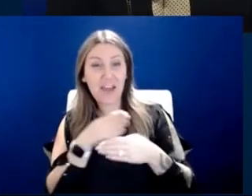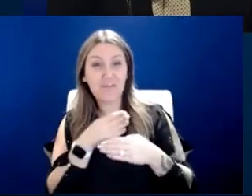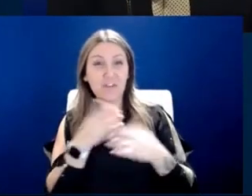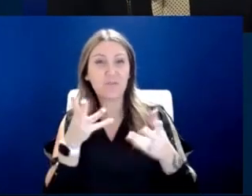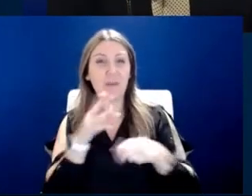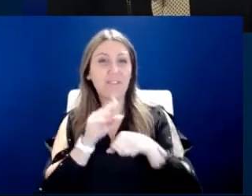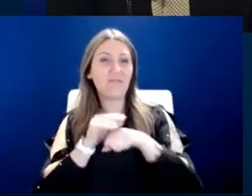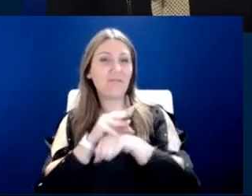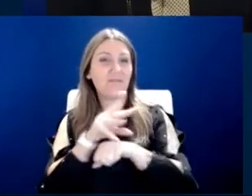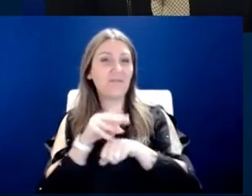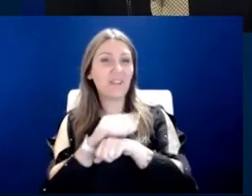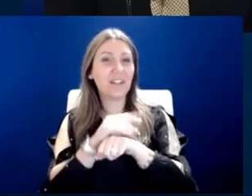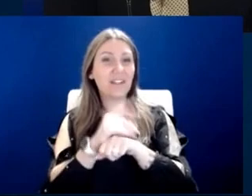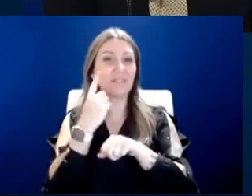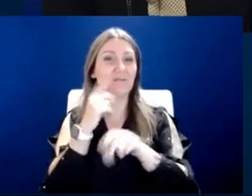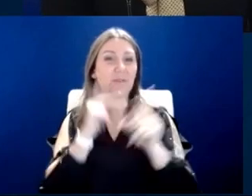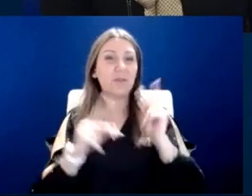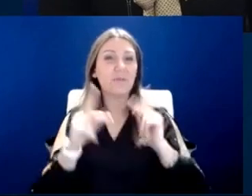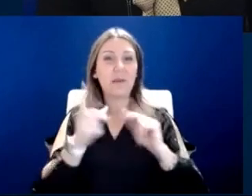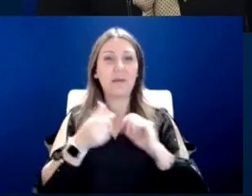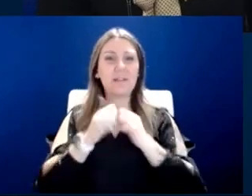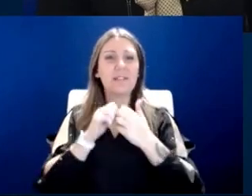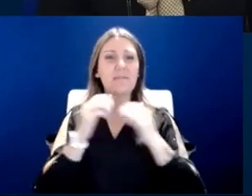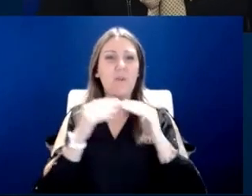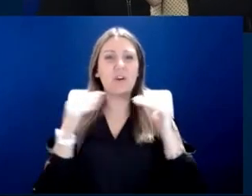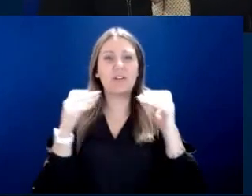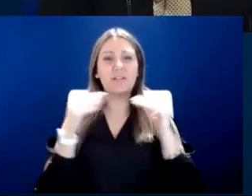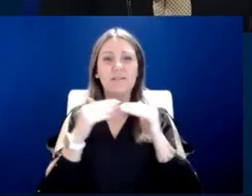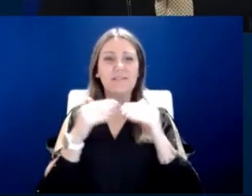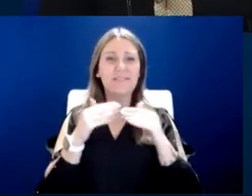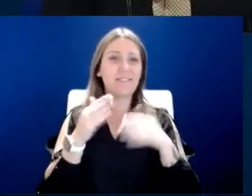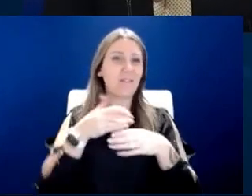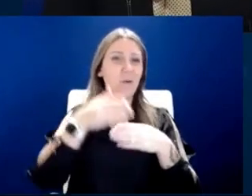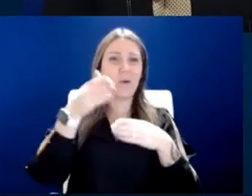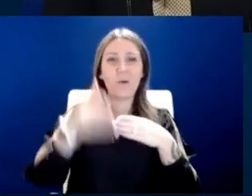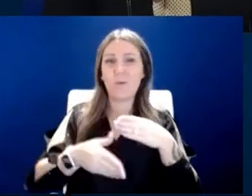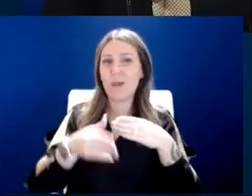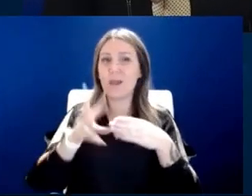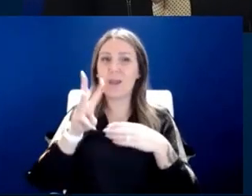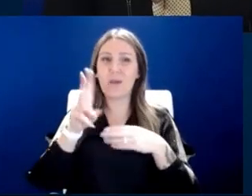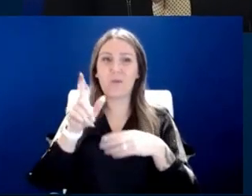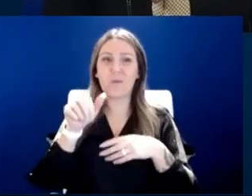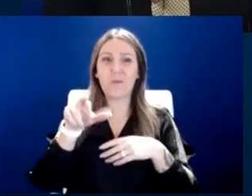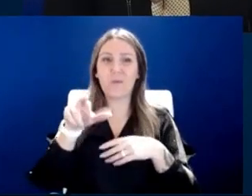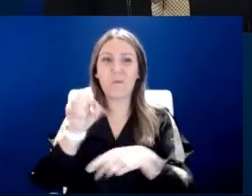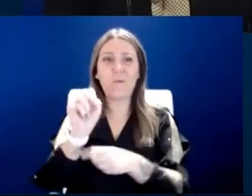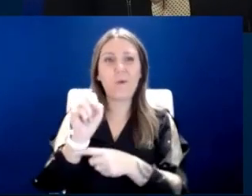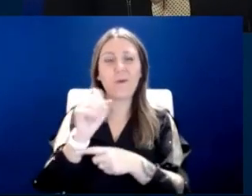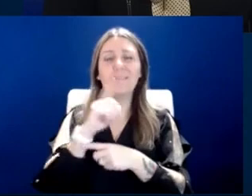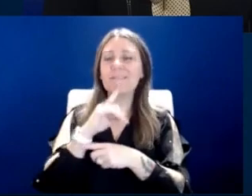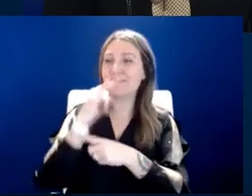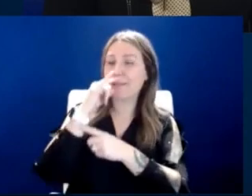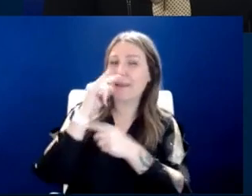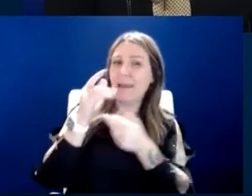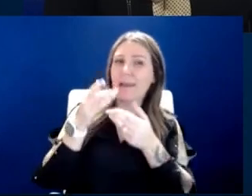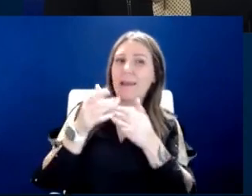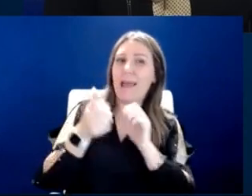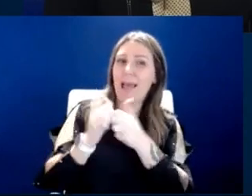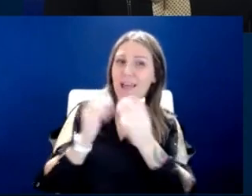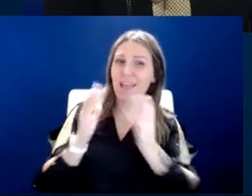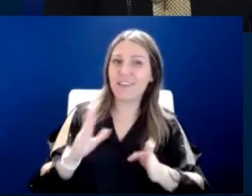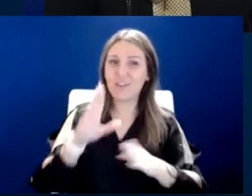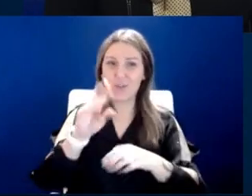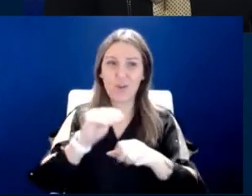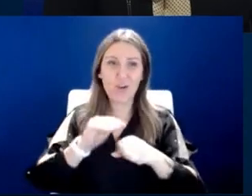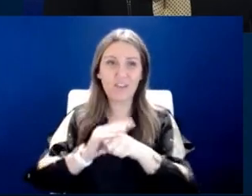just on a sports level? The weekend warriors to the kid athlete. What's your advice? I'm sure you get asked that all the time. And